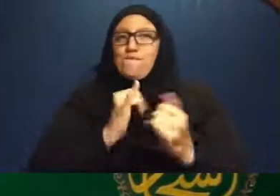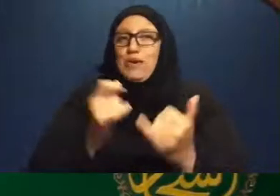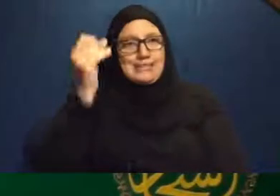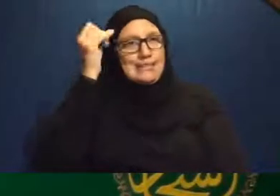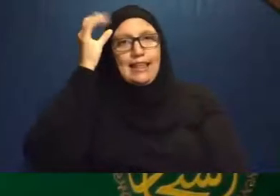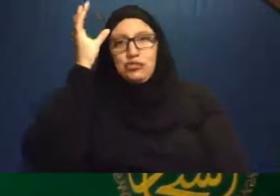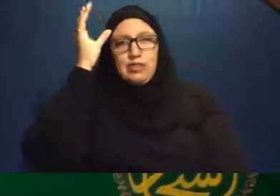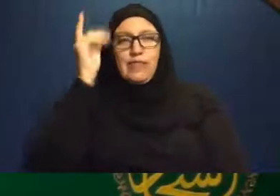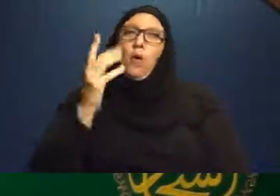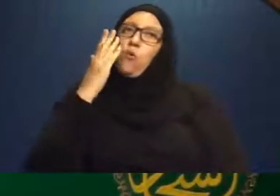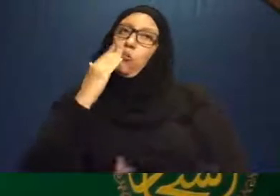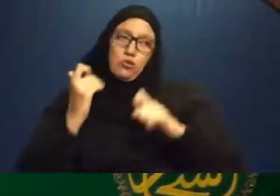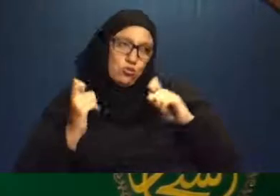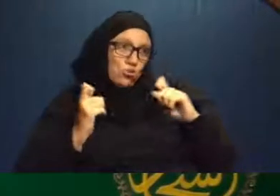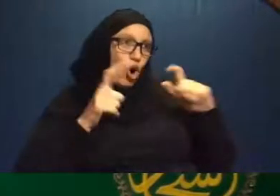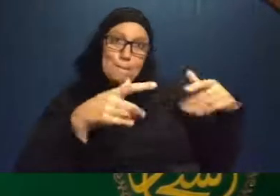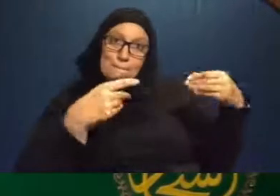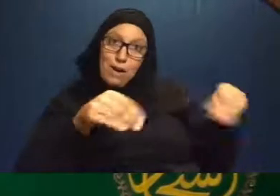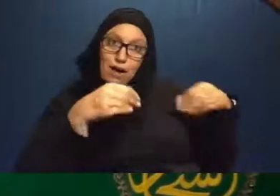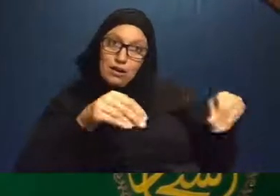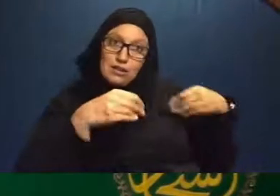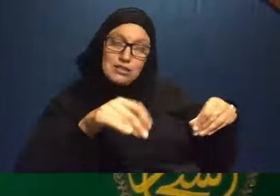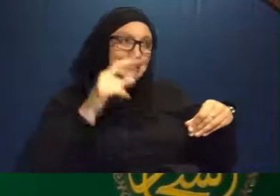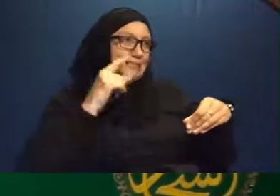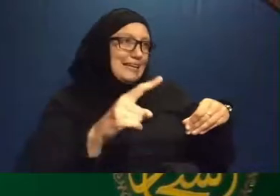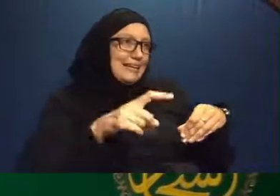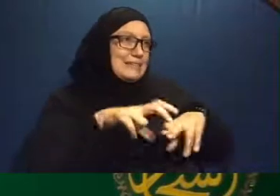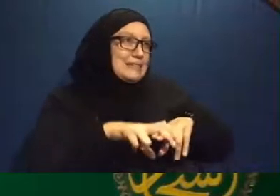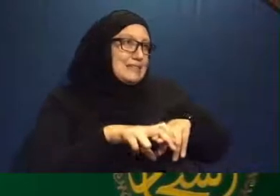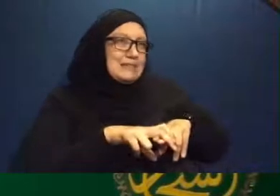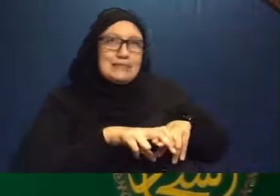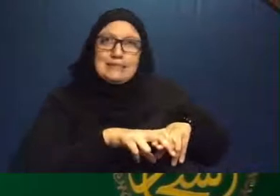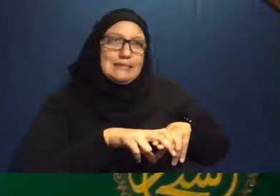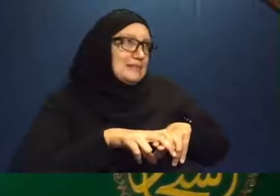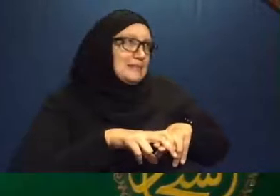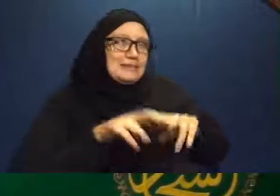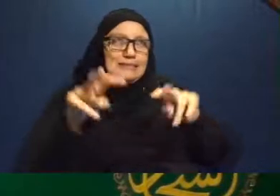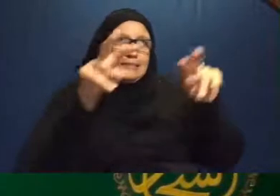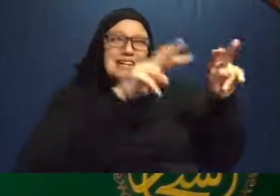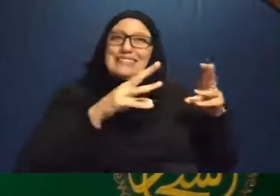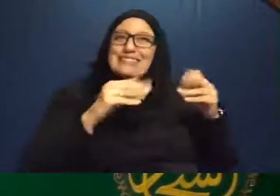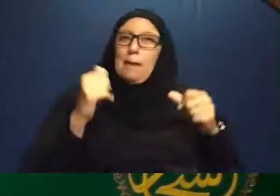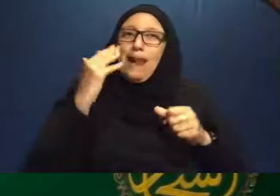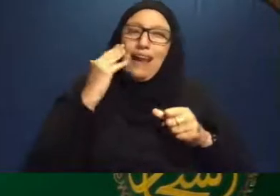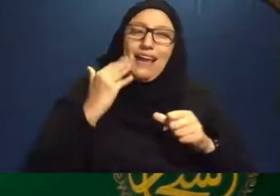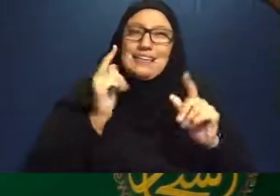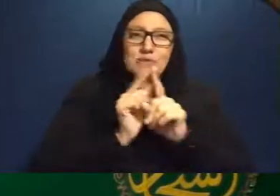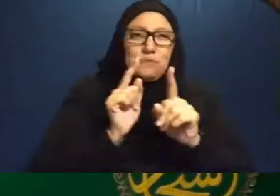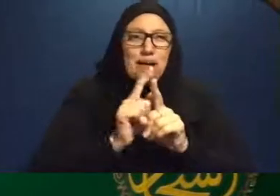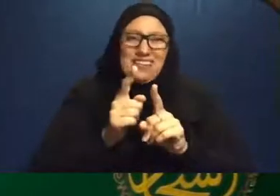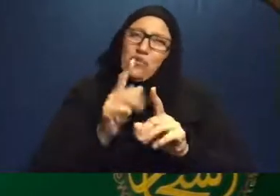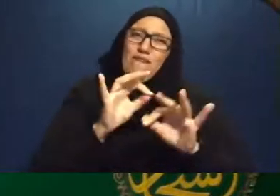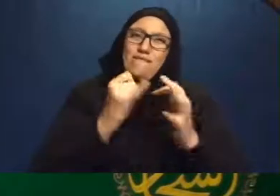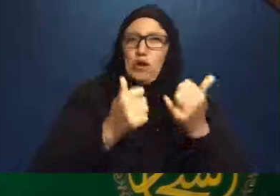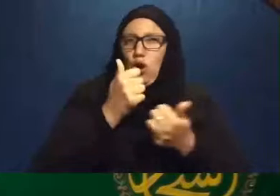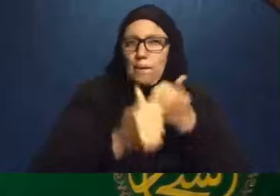to the market. When the shops opened, she used to sit at the corner of the bazaar. In the old days, and still there are some ladies that